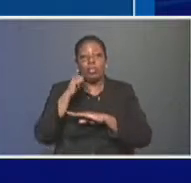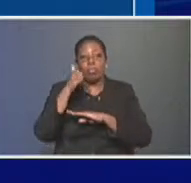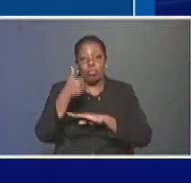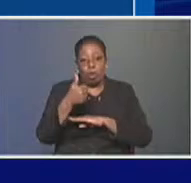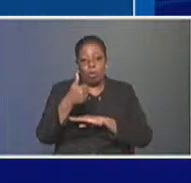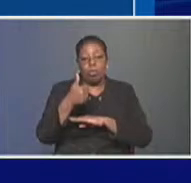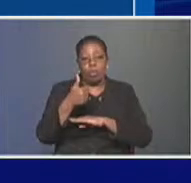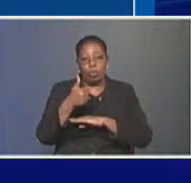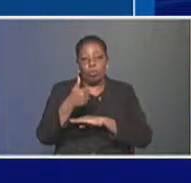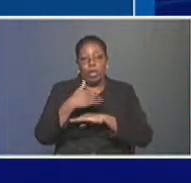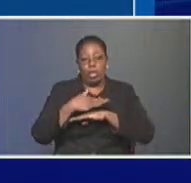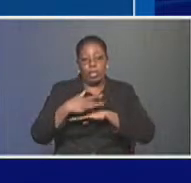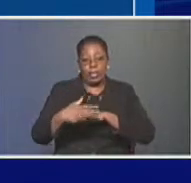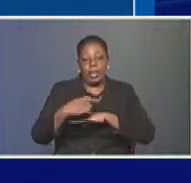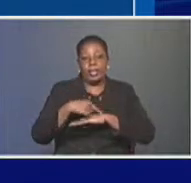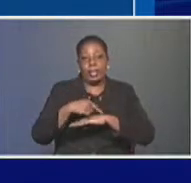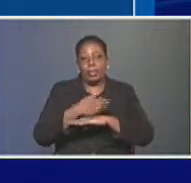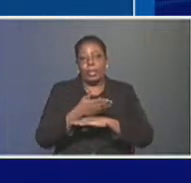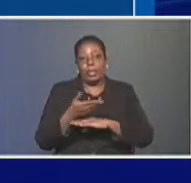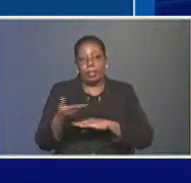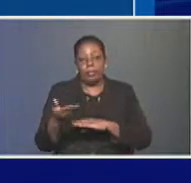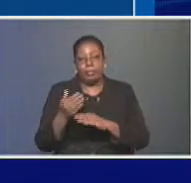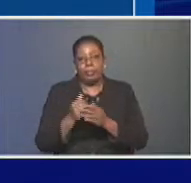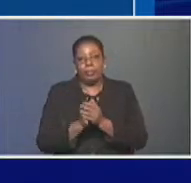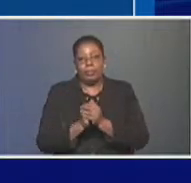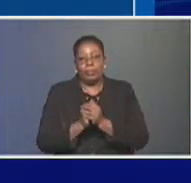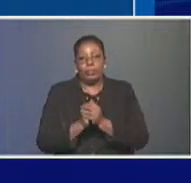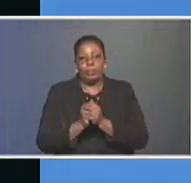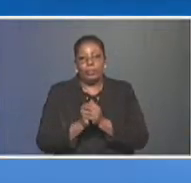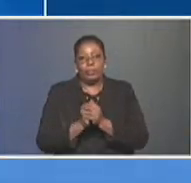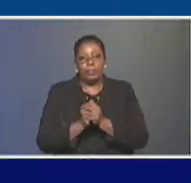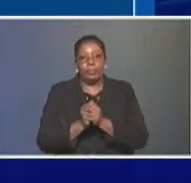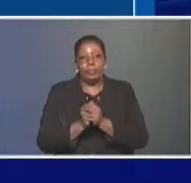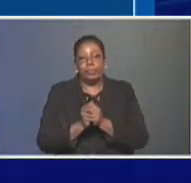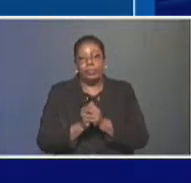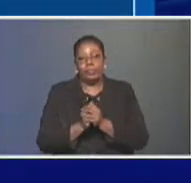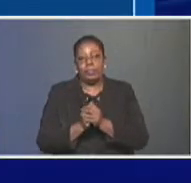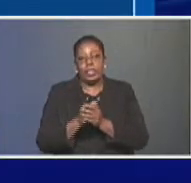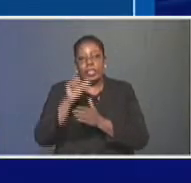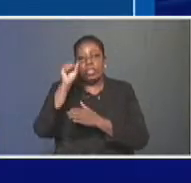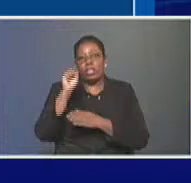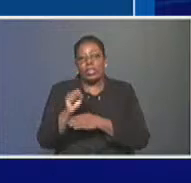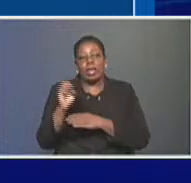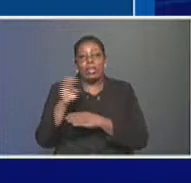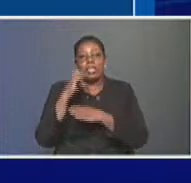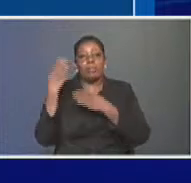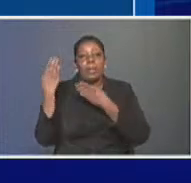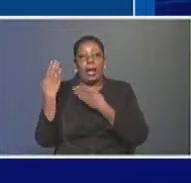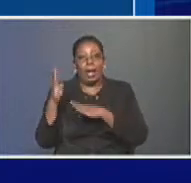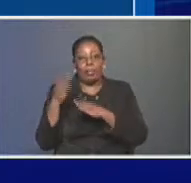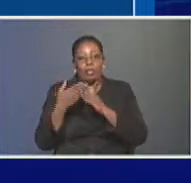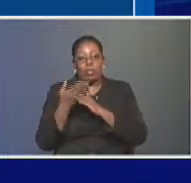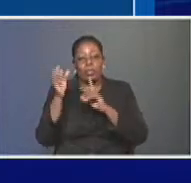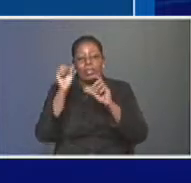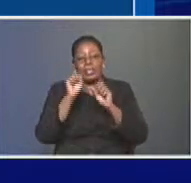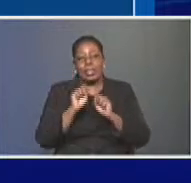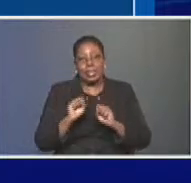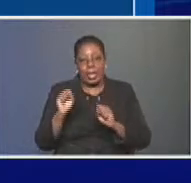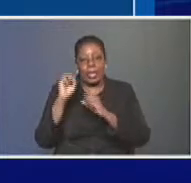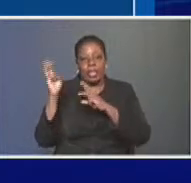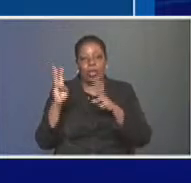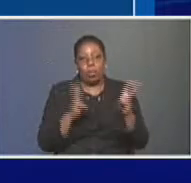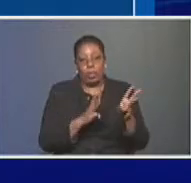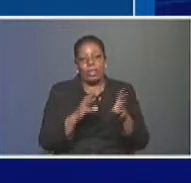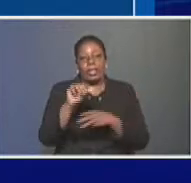tide, 9:34 this evening. Another low tide at 9:36 tomorrow morning for the southeast. Bombers through Saturday, south to southwest winds